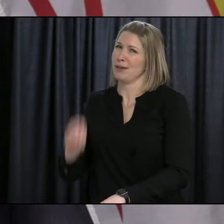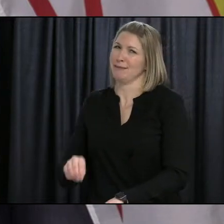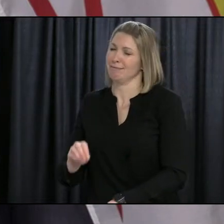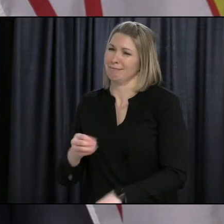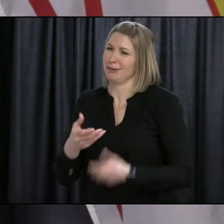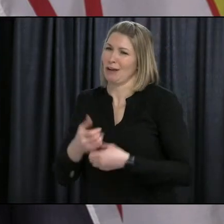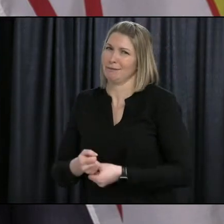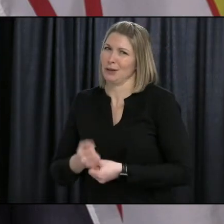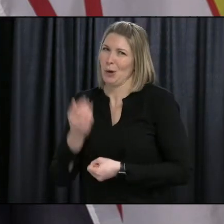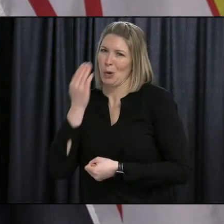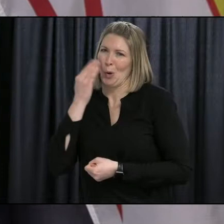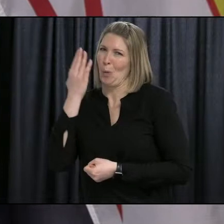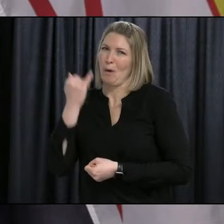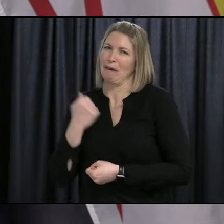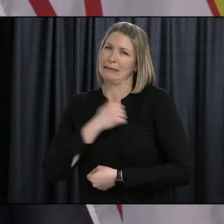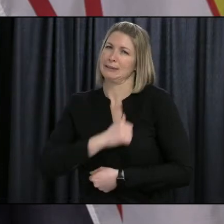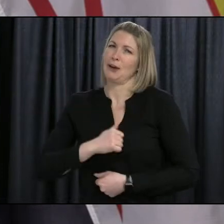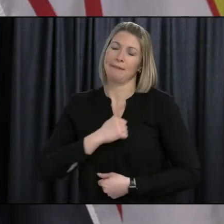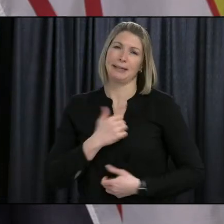out of turn.